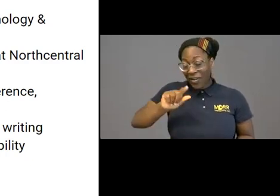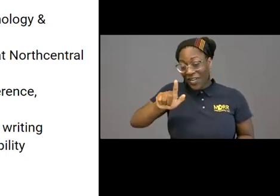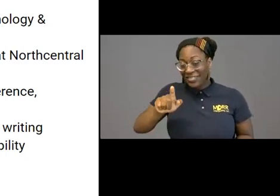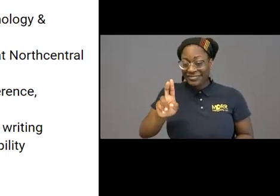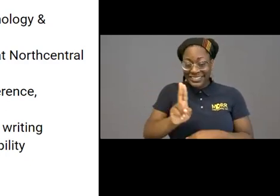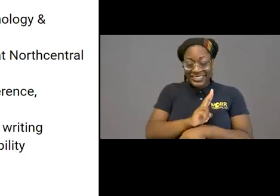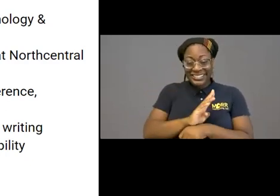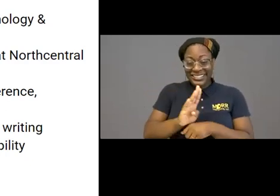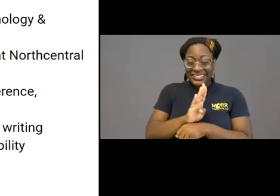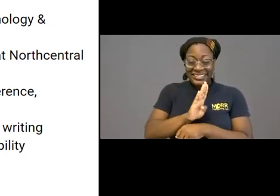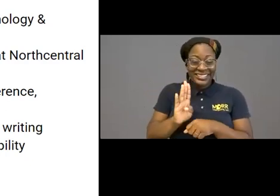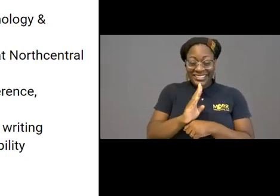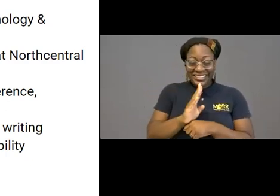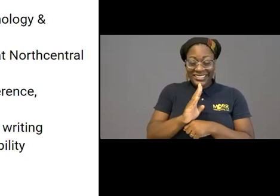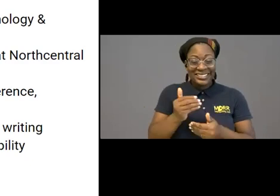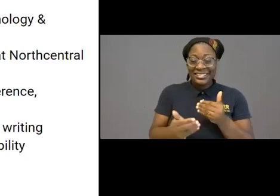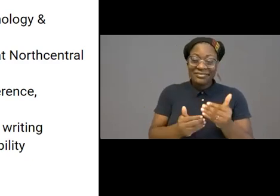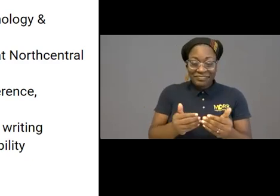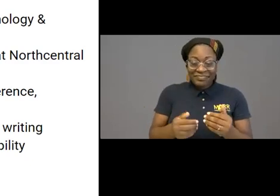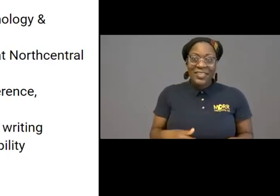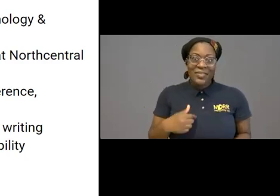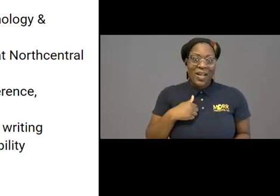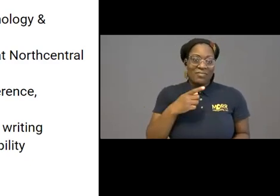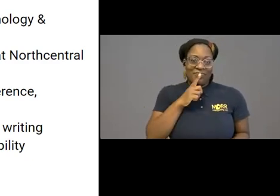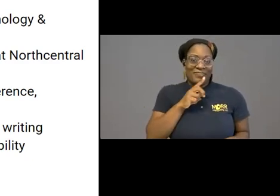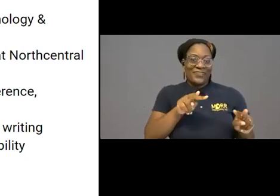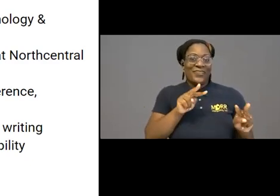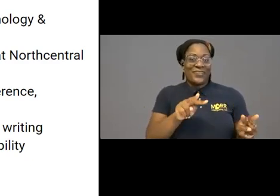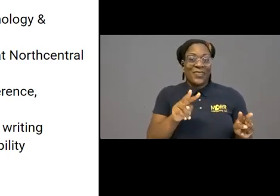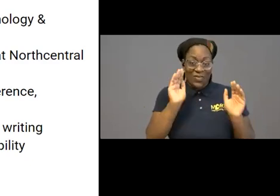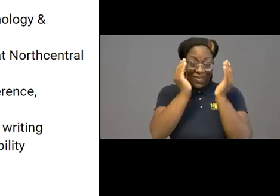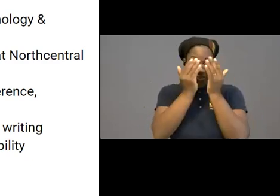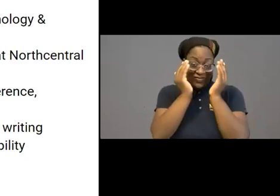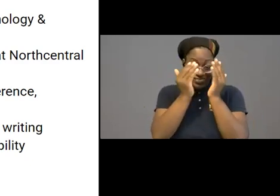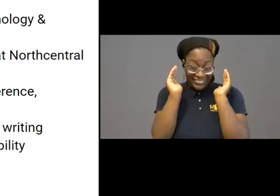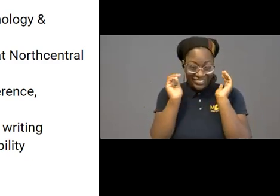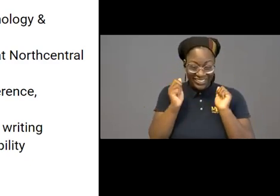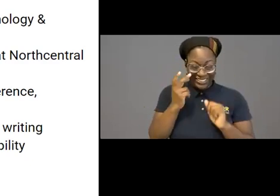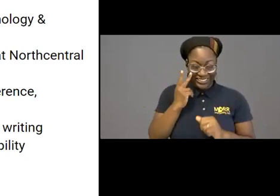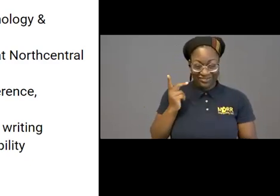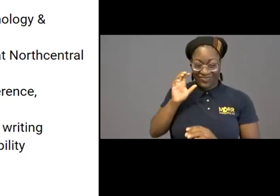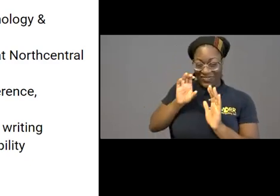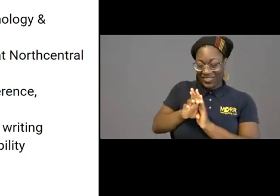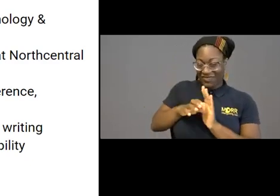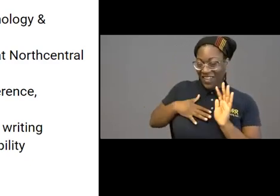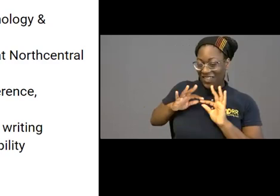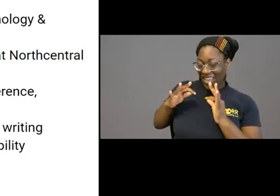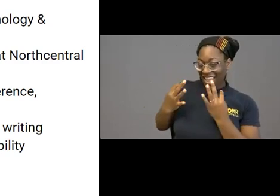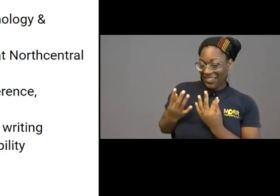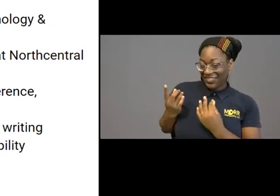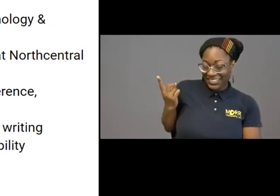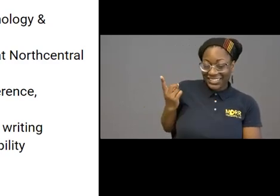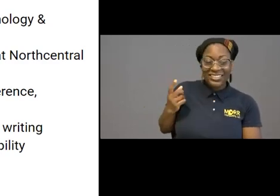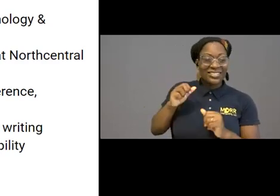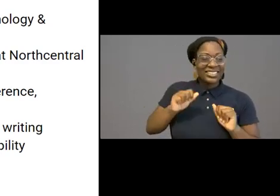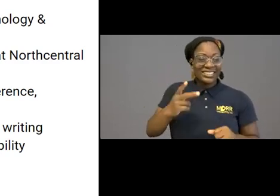fun on Halloween. I've included a photo here of my family on Halloween last year. I am in the blow up T-Rex costume. Mason